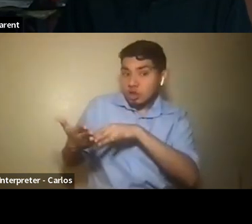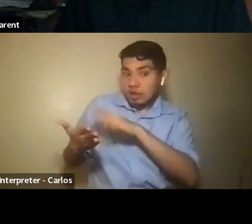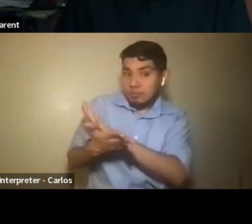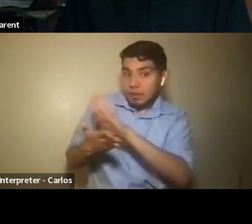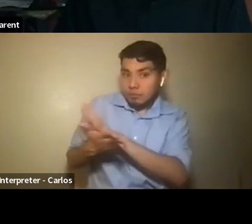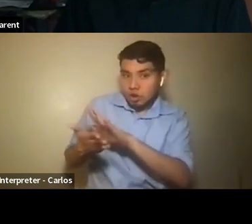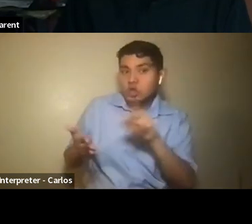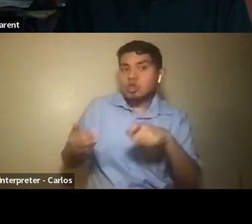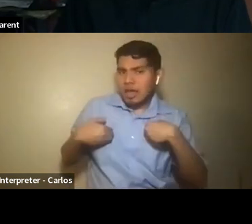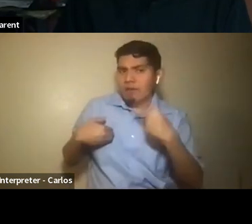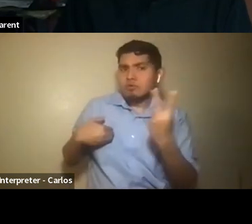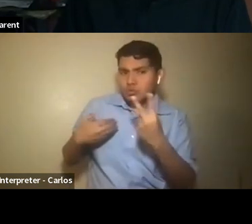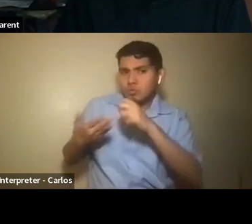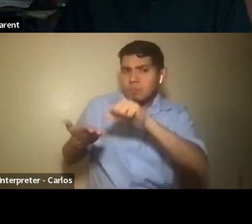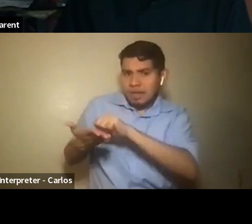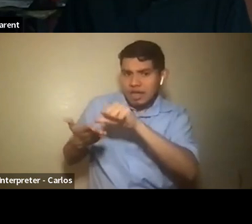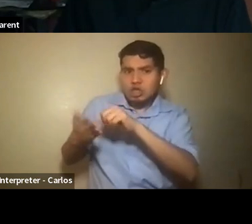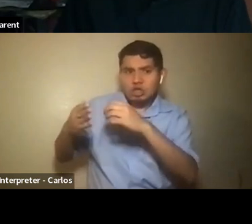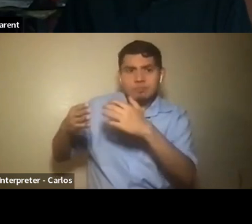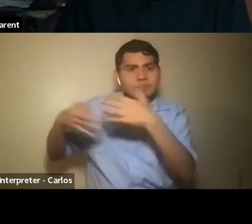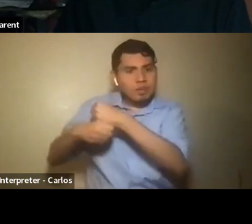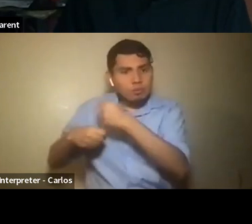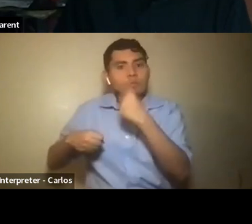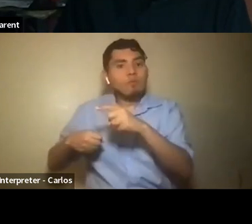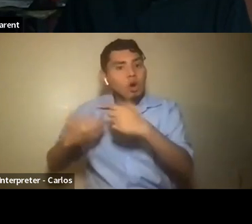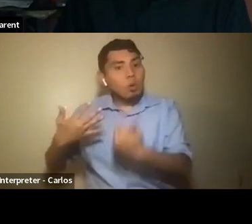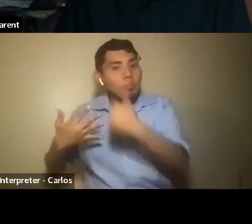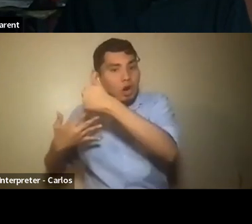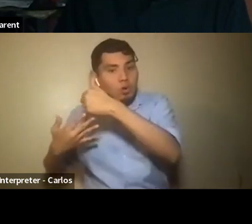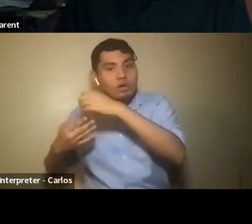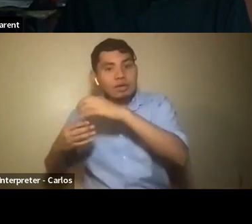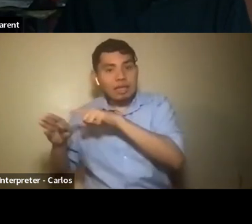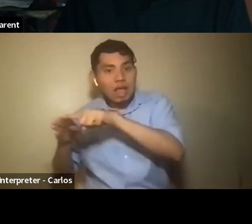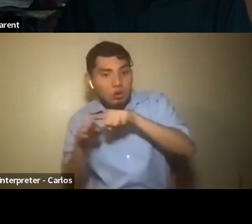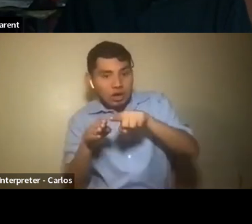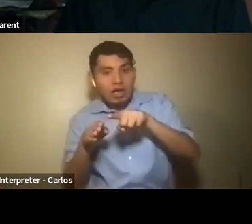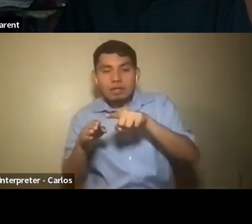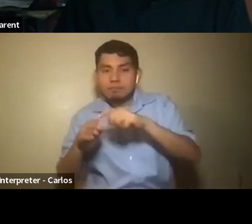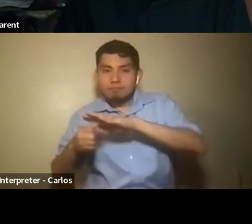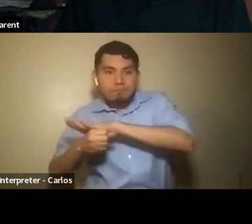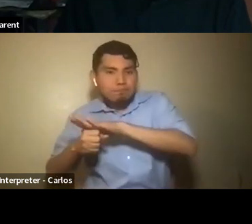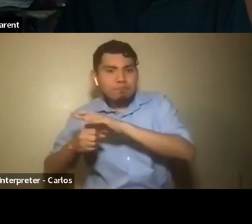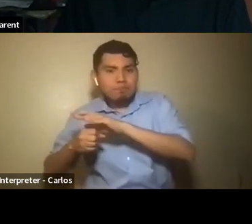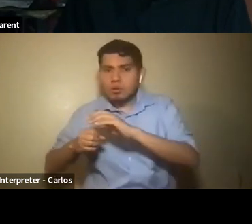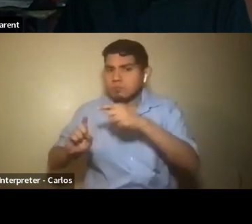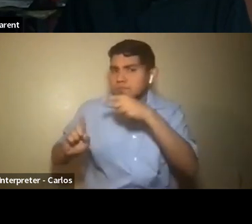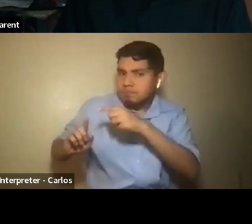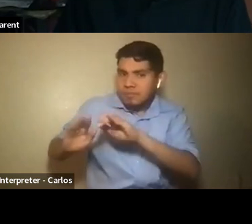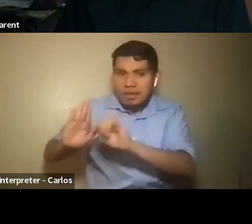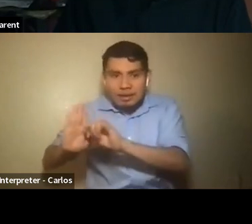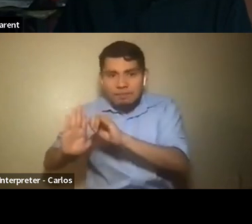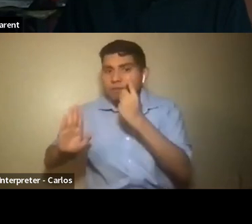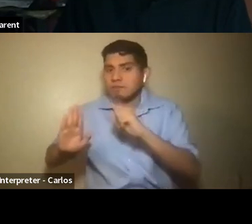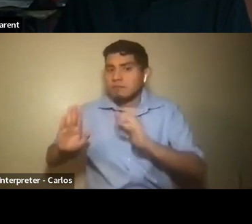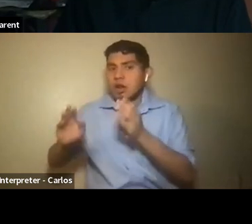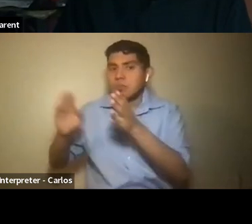nice two-page summary of both the priority areas identified in the consolidated plan, our progress on